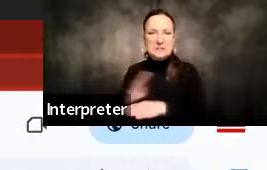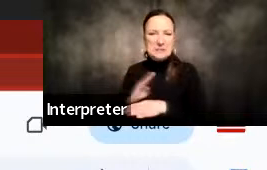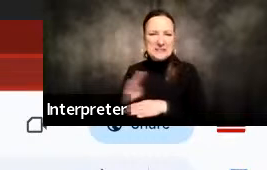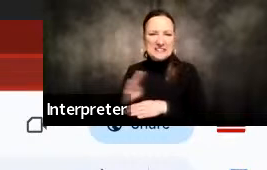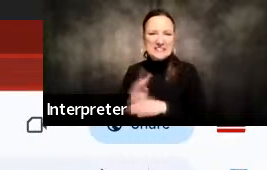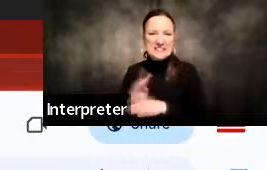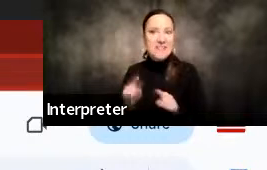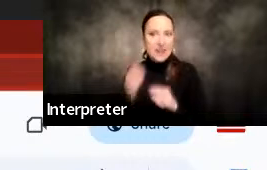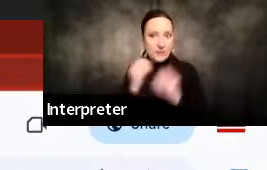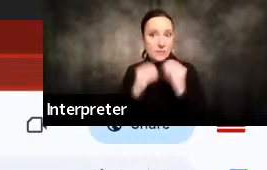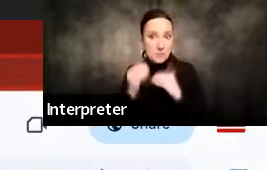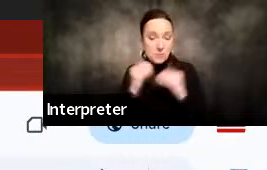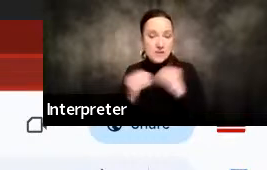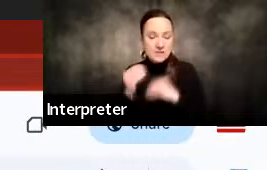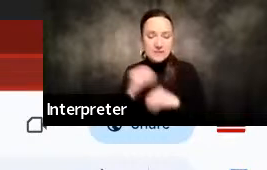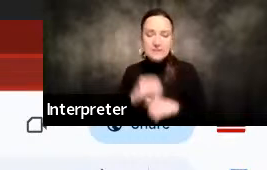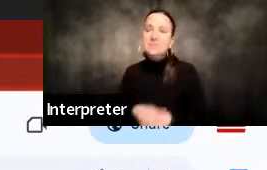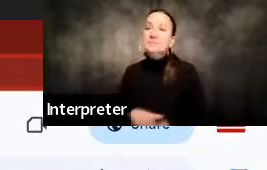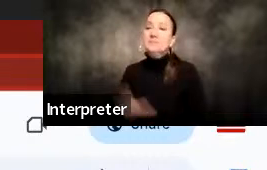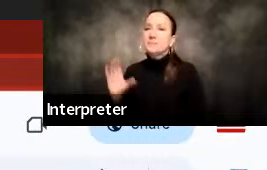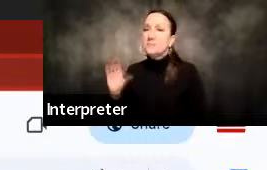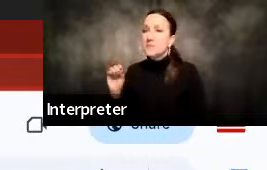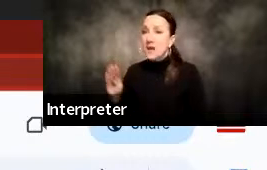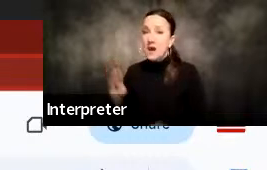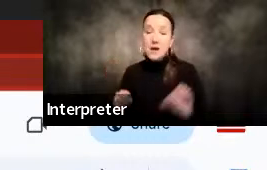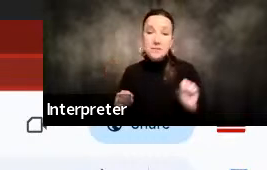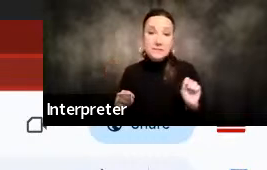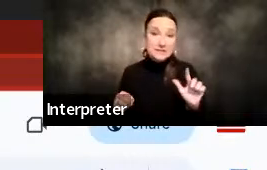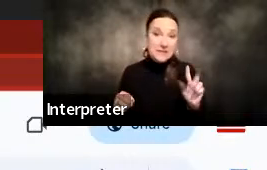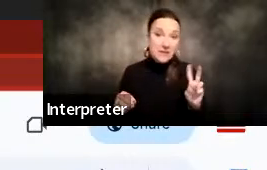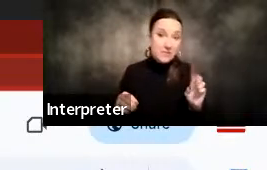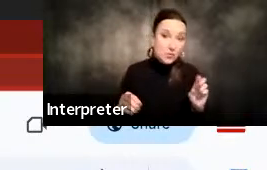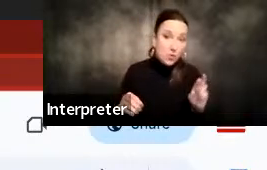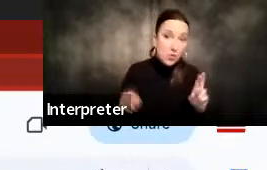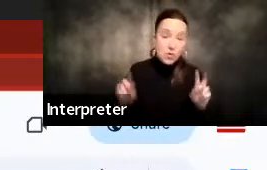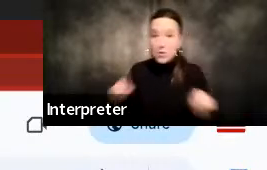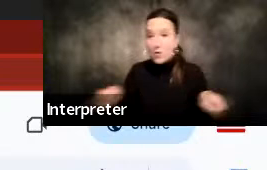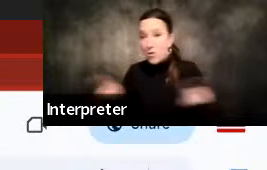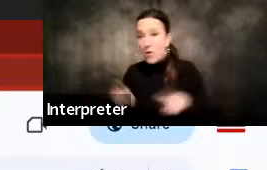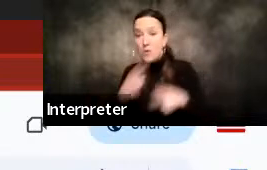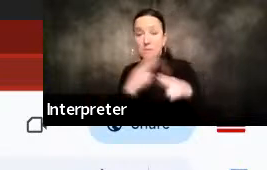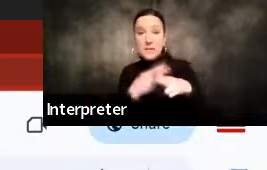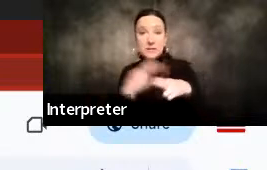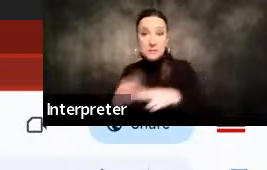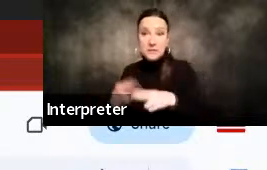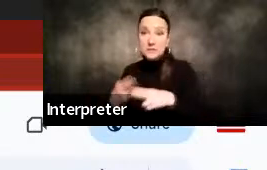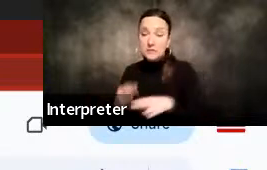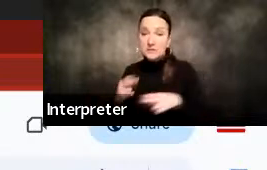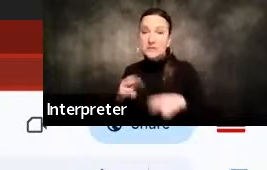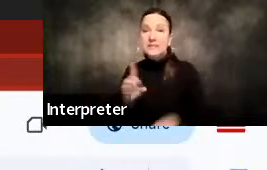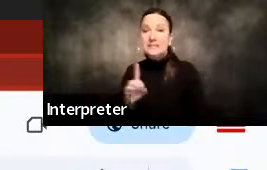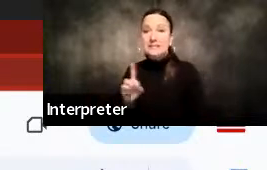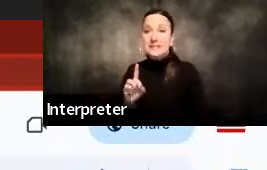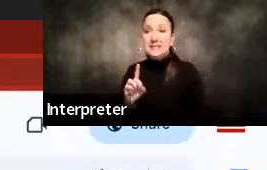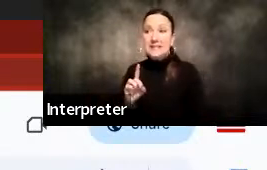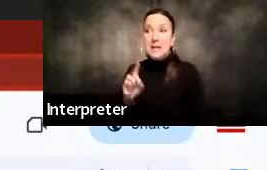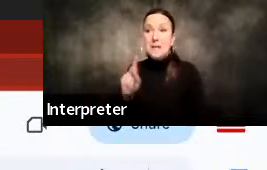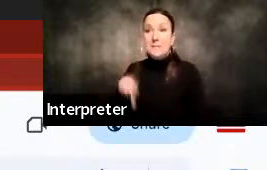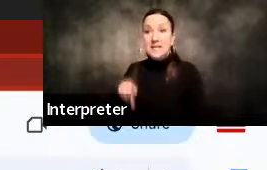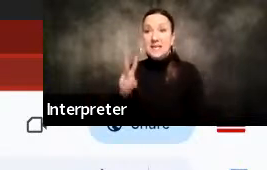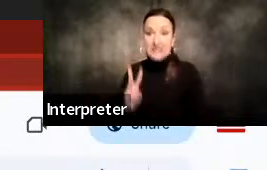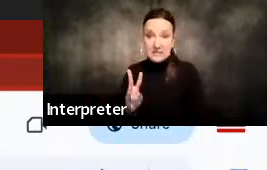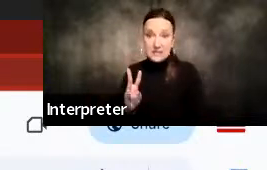Also, as Commissioner Cobb and Salvador, as well as everyone else, has spoke about today, was the DPW will be